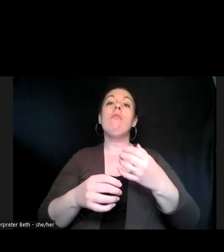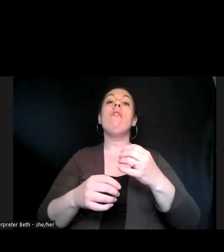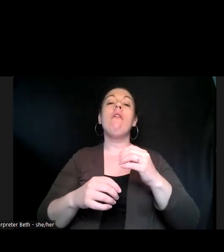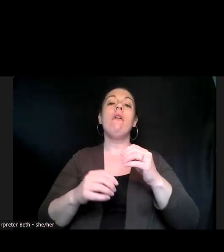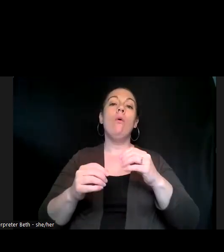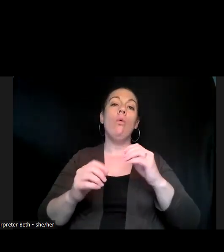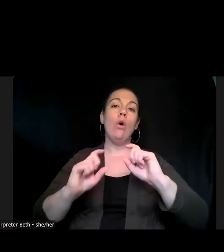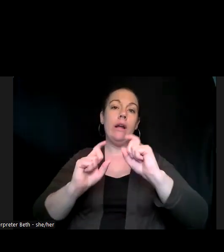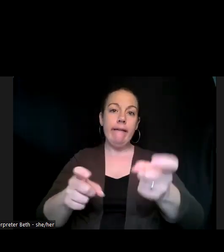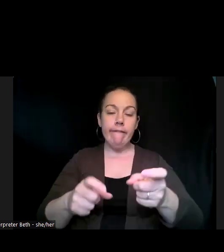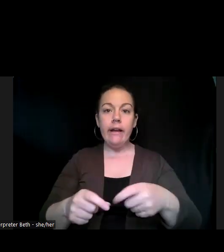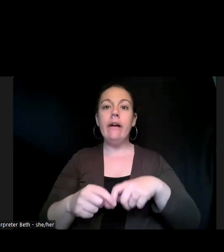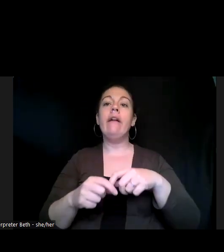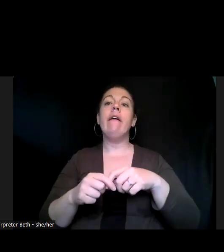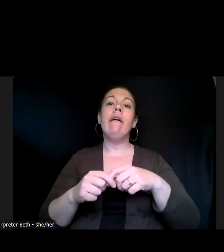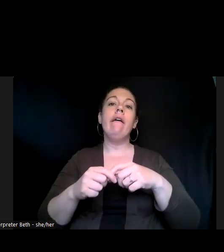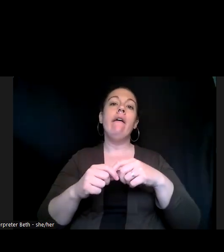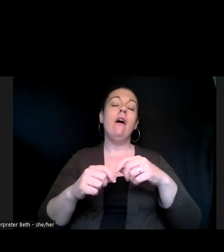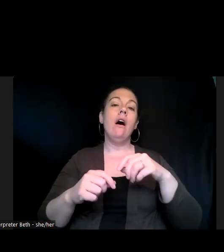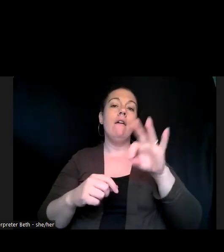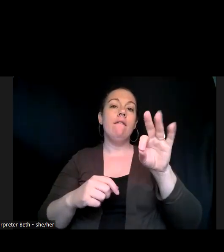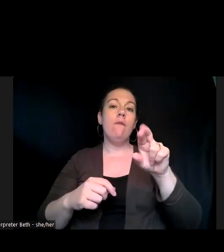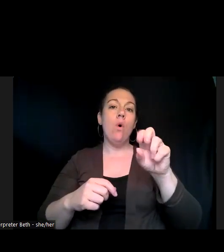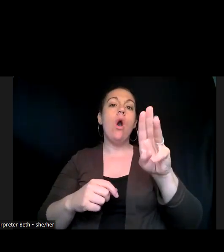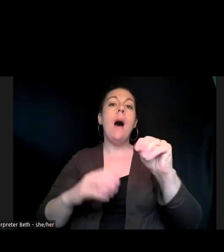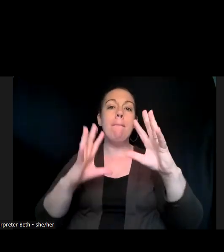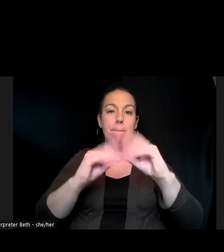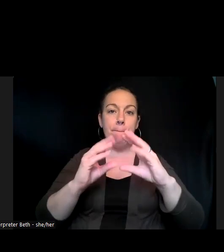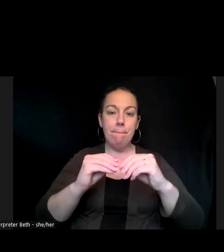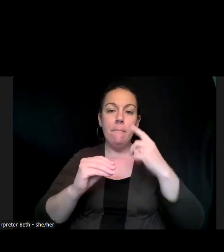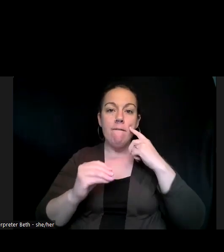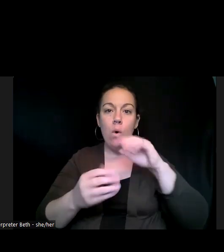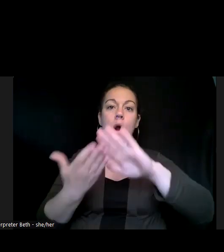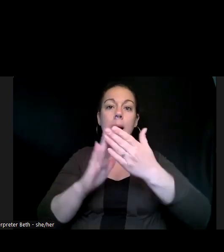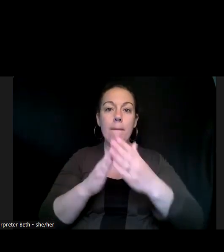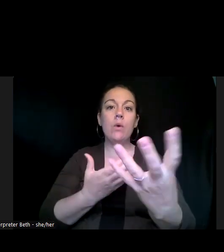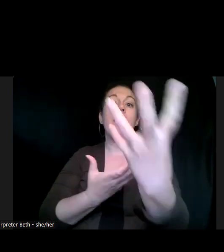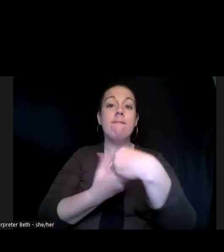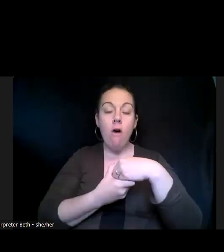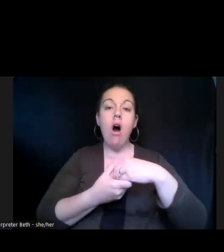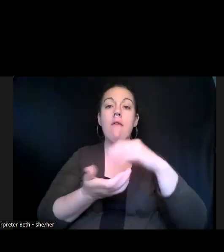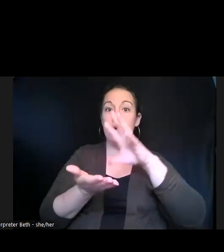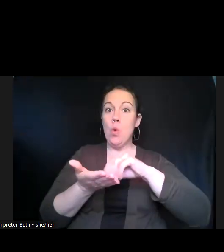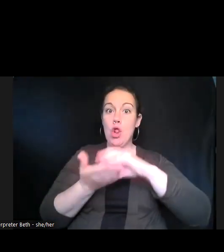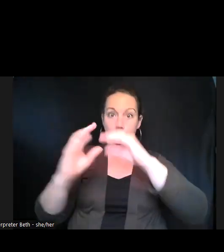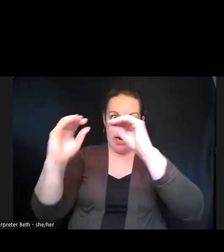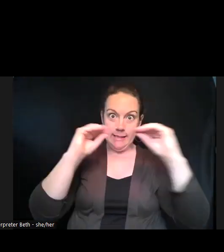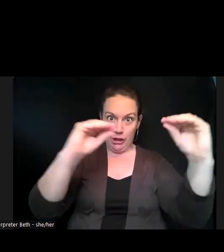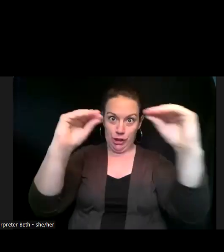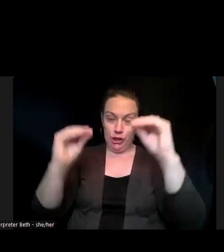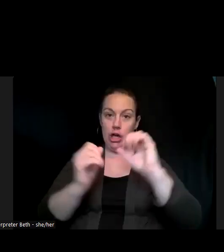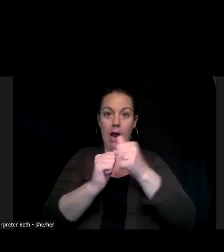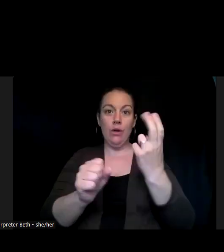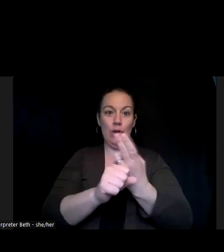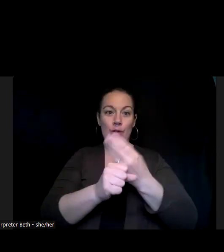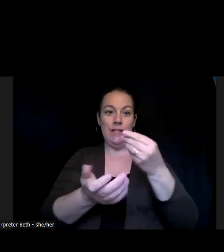awareness of the funds that they share, and they shared the EdTrust evidence-based promising practices. I just also,